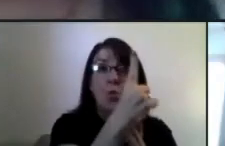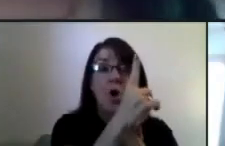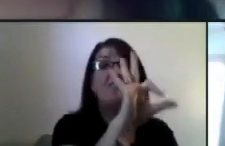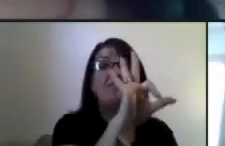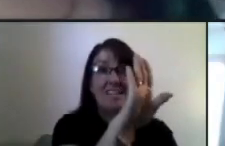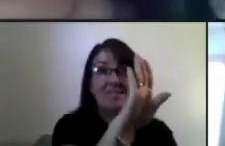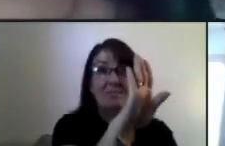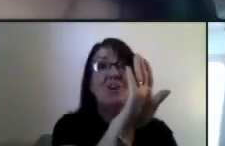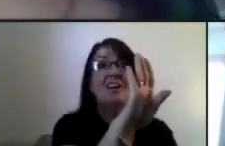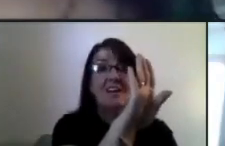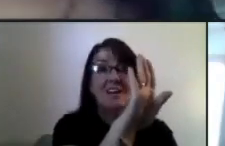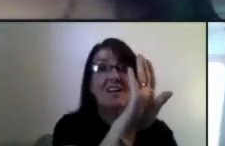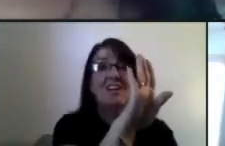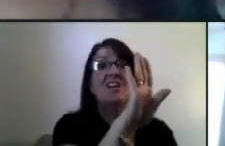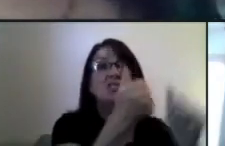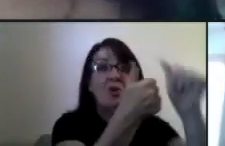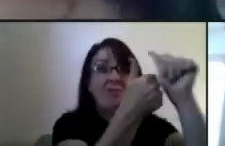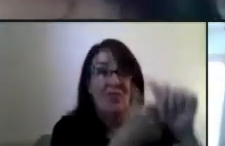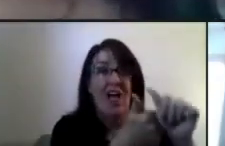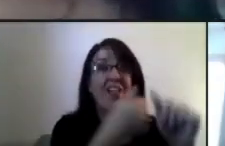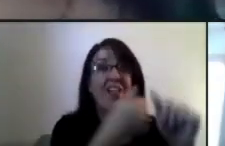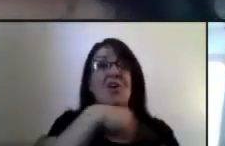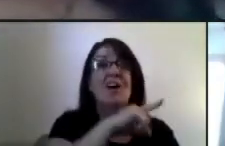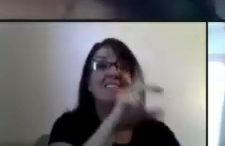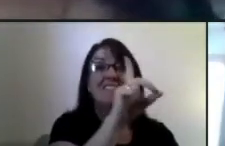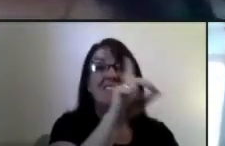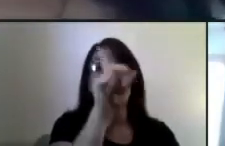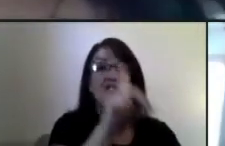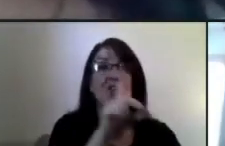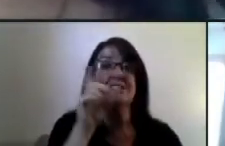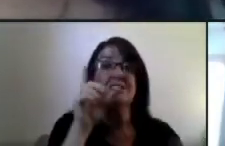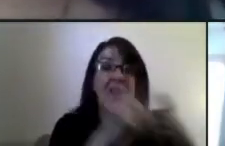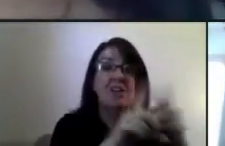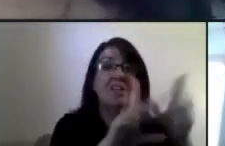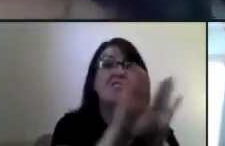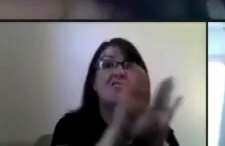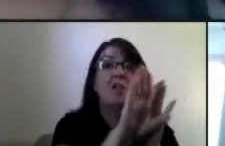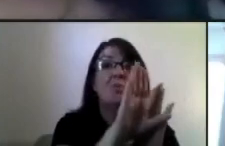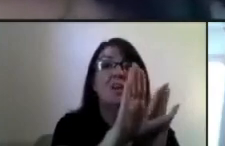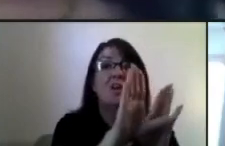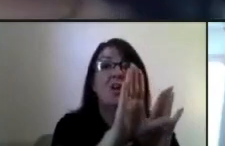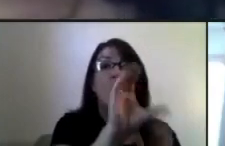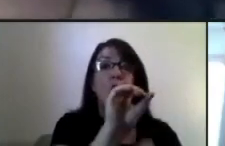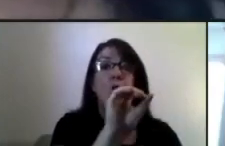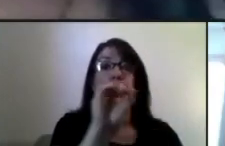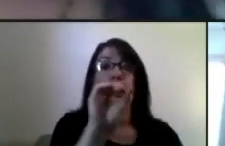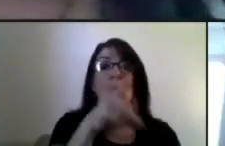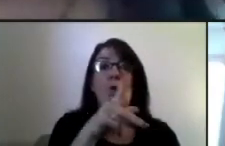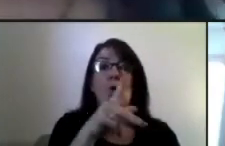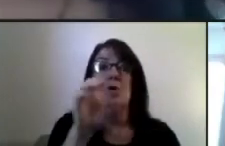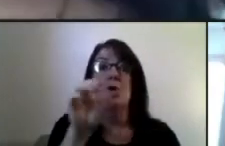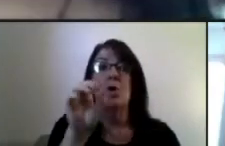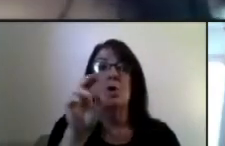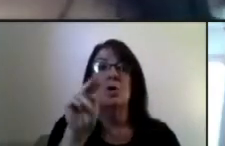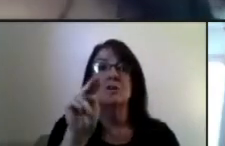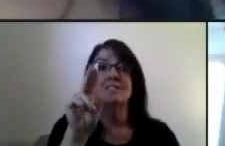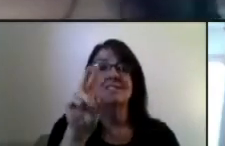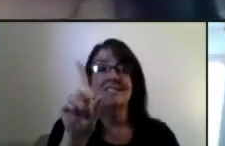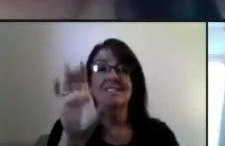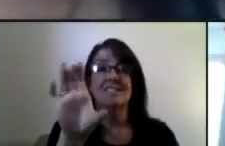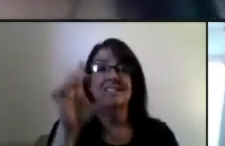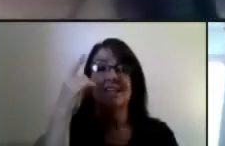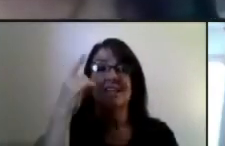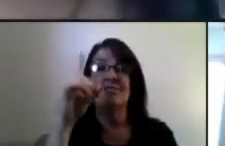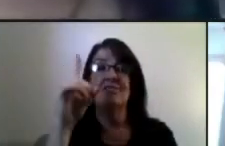We follow us, Detroit Hispanic Development Corporation, or you can also tag AMO DHDC for to